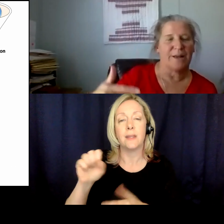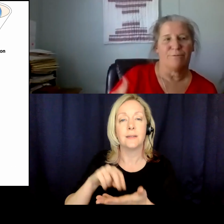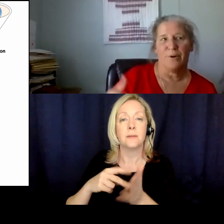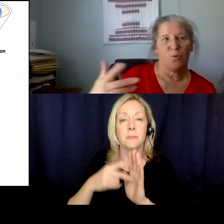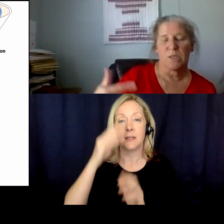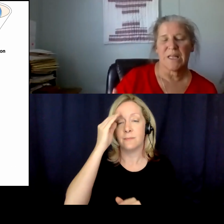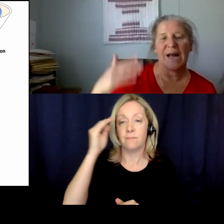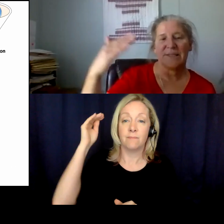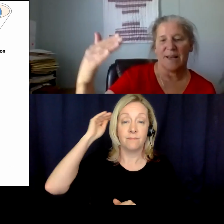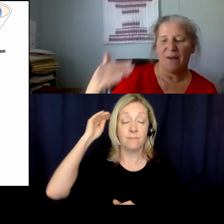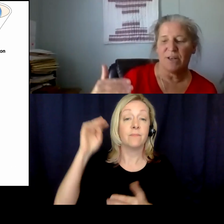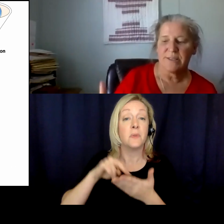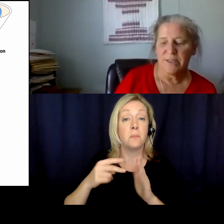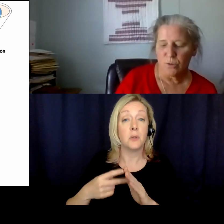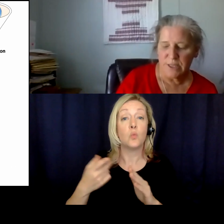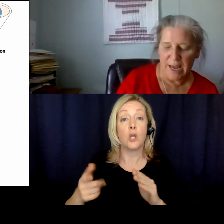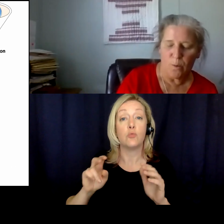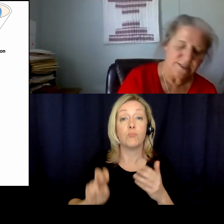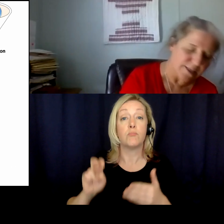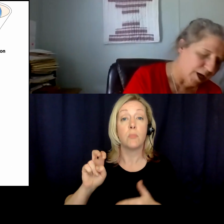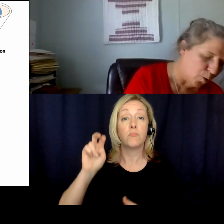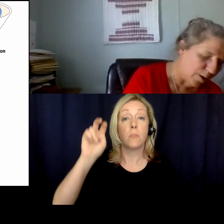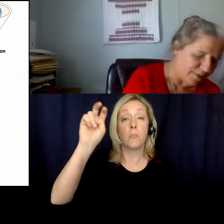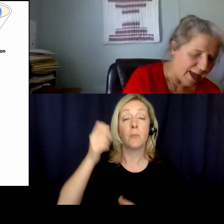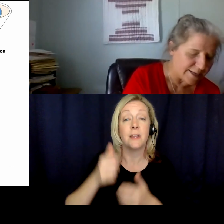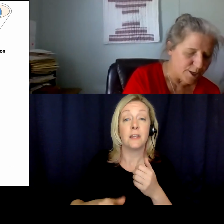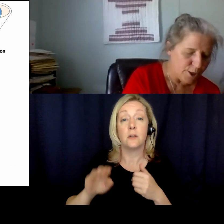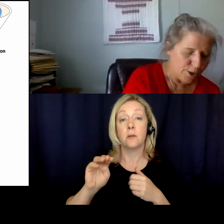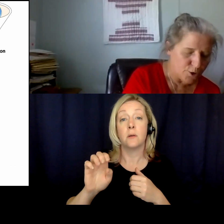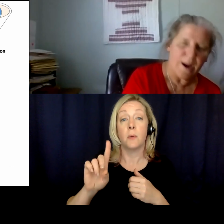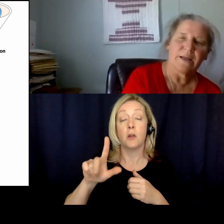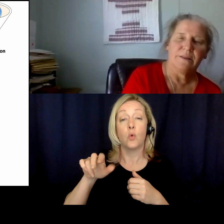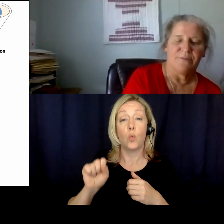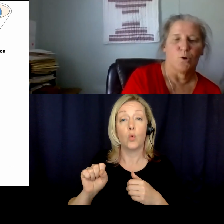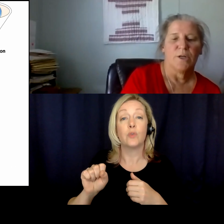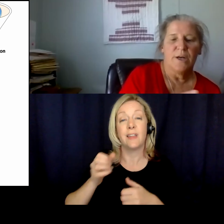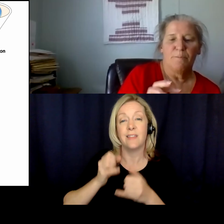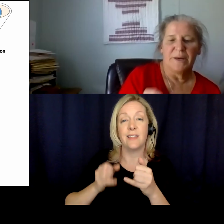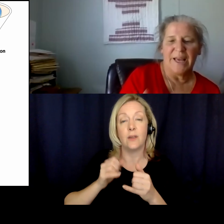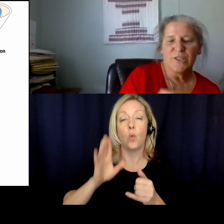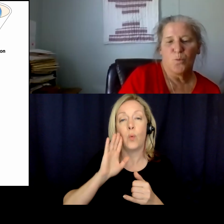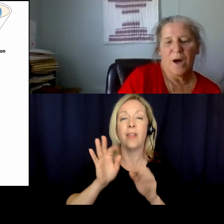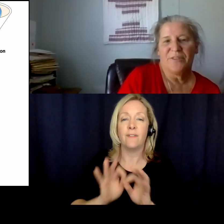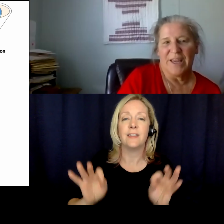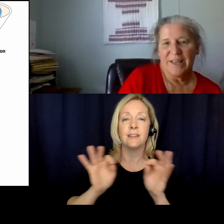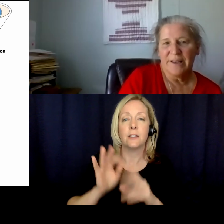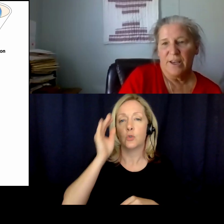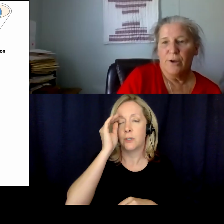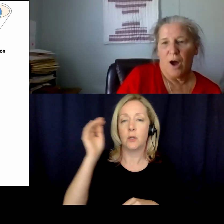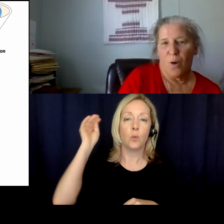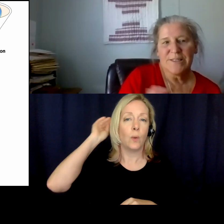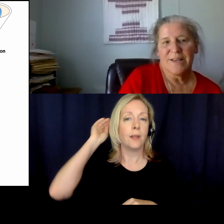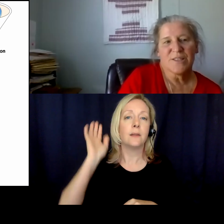several, like 3 or 4 slides that have the essential takeaways that go with that direct level. But each one at the